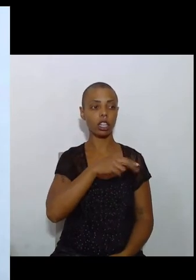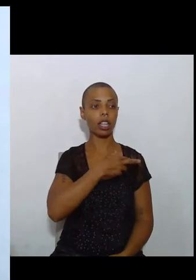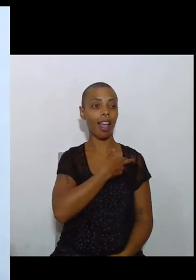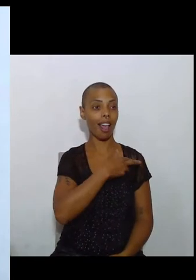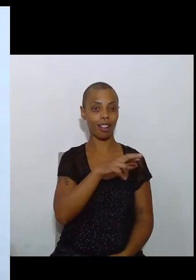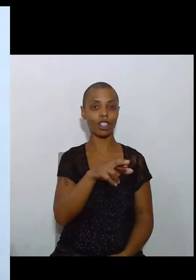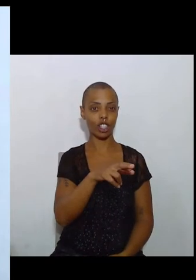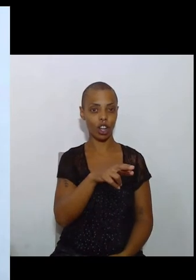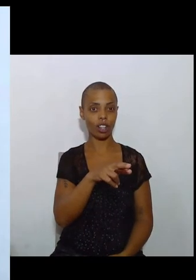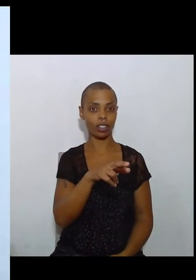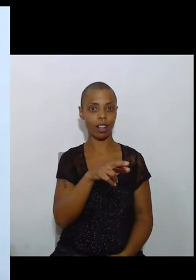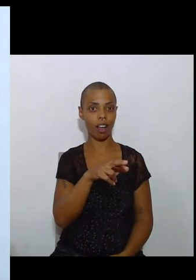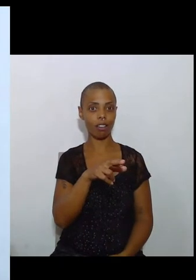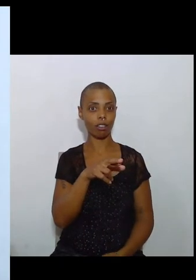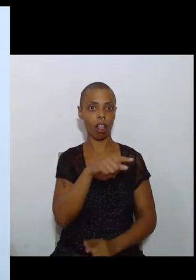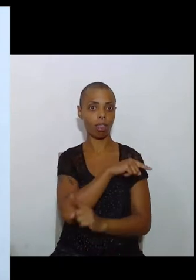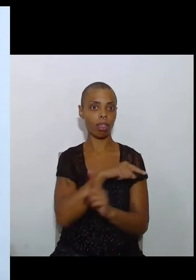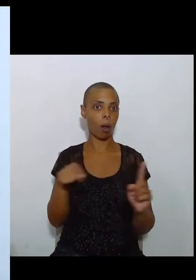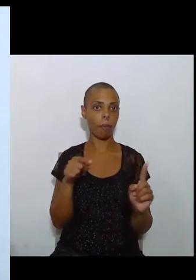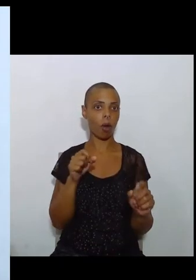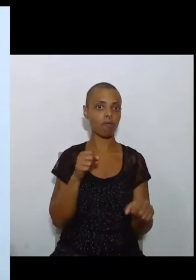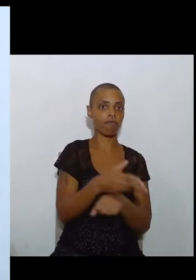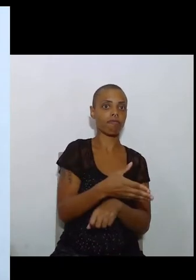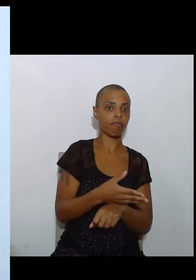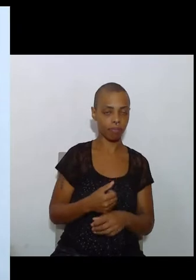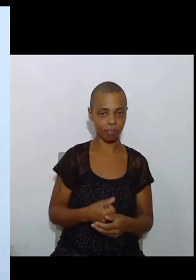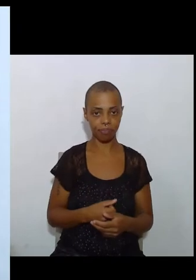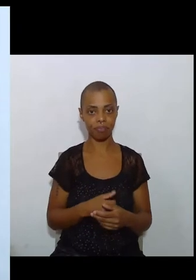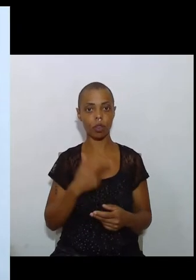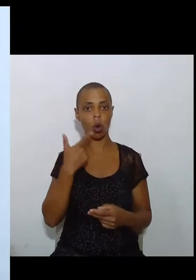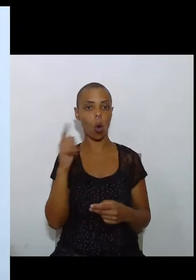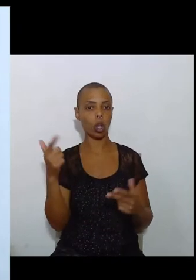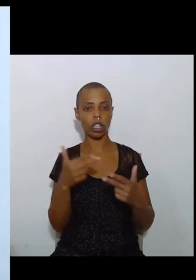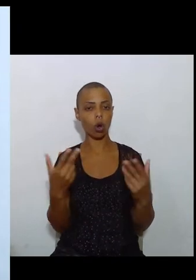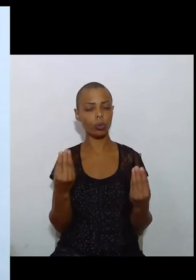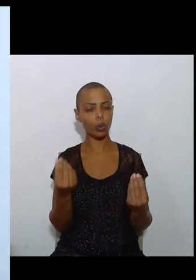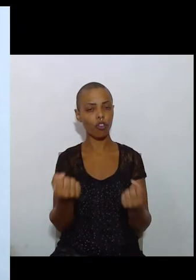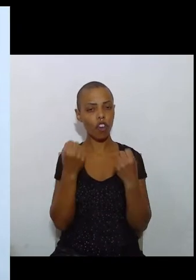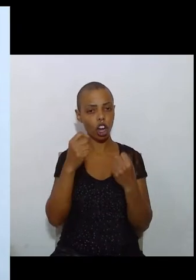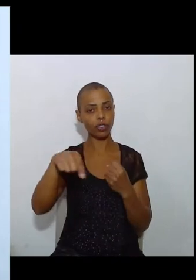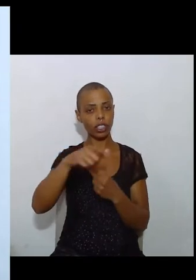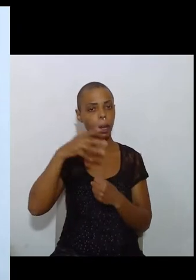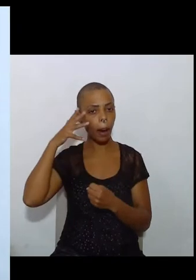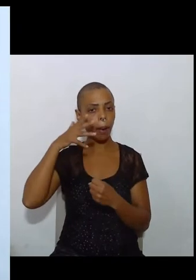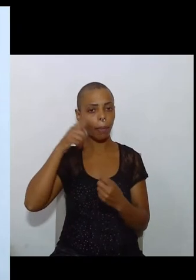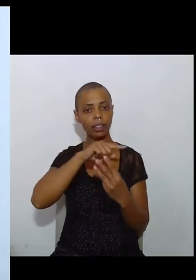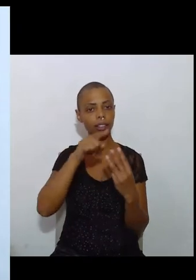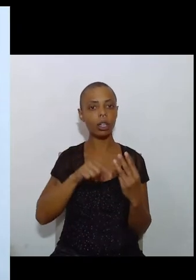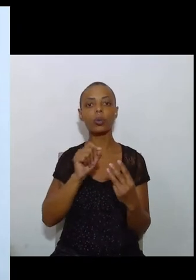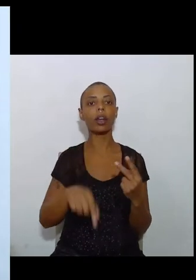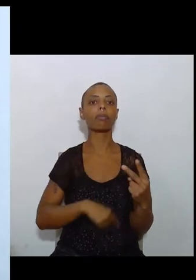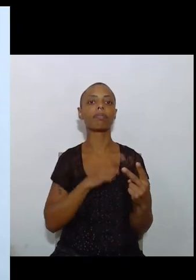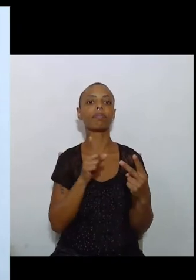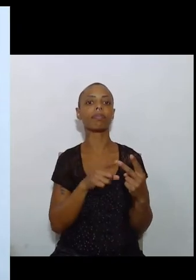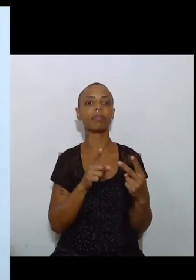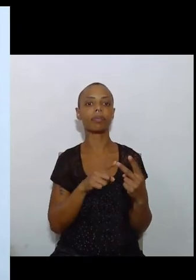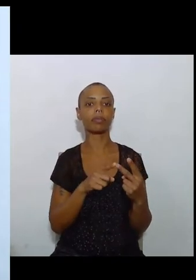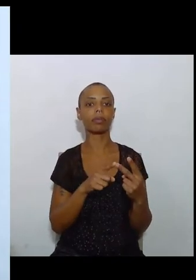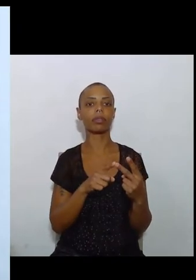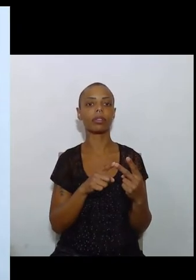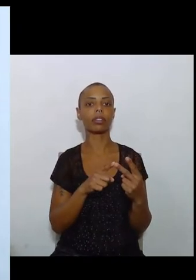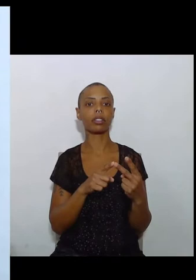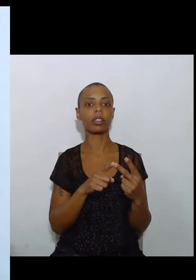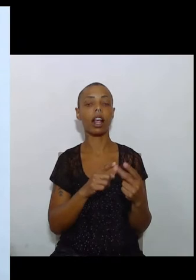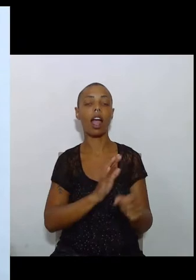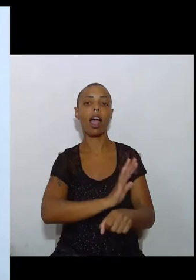uh queer people are denied their religion and another thing that you said